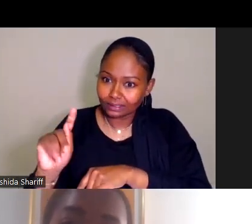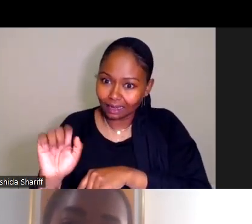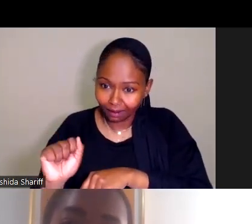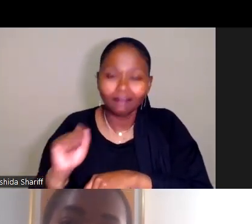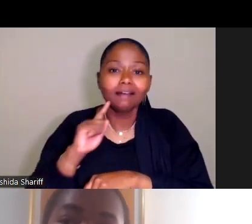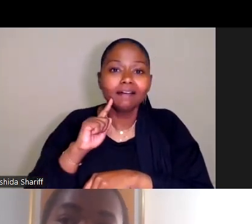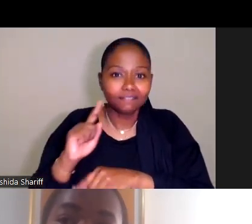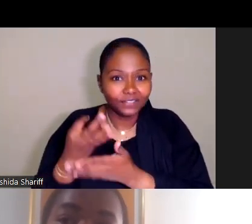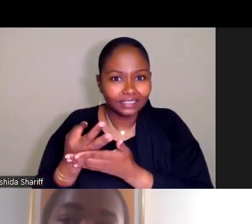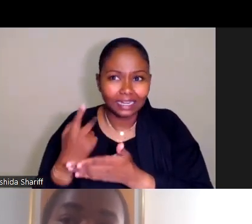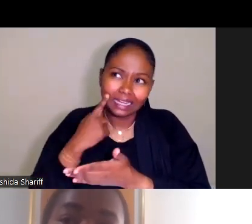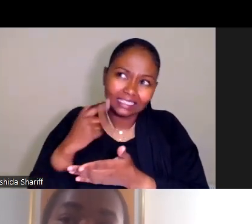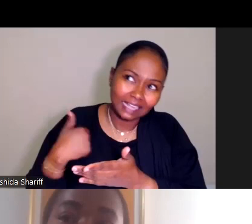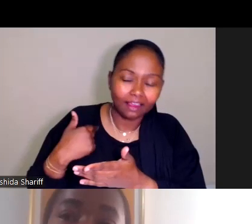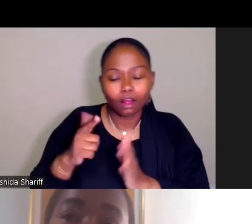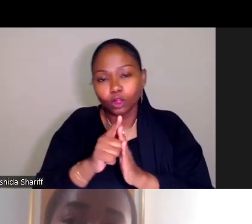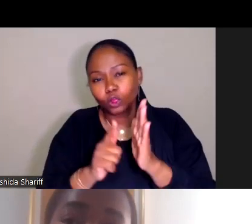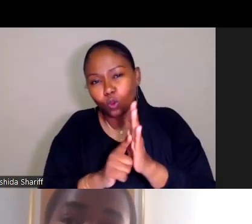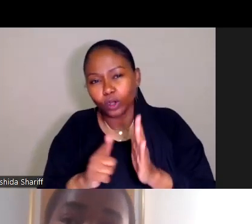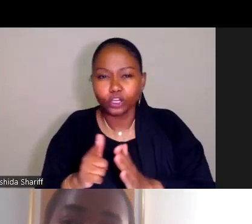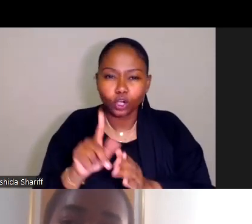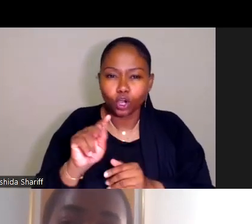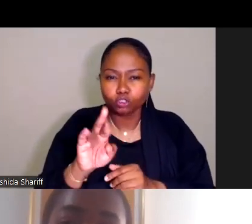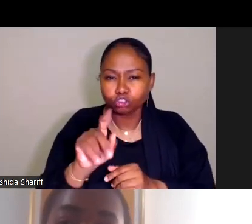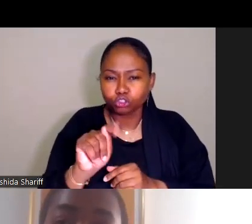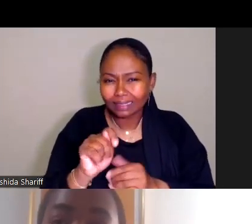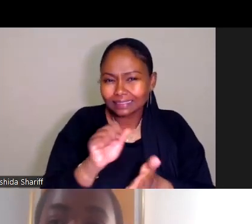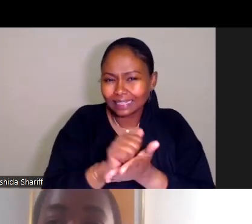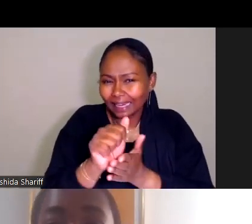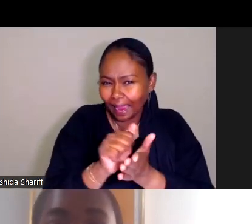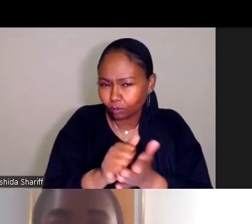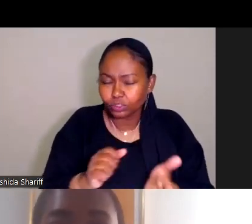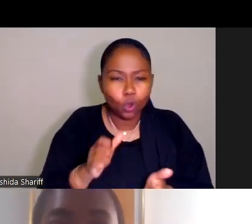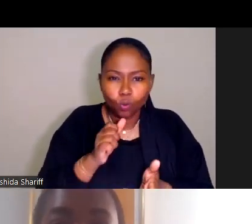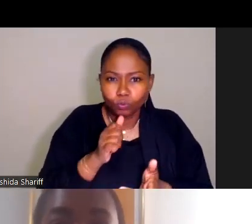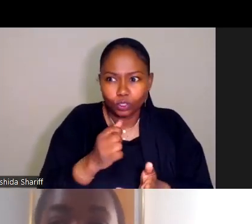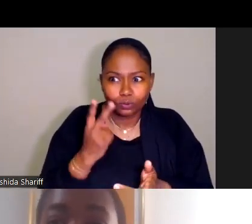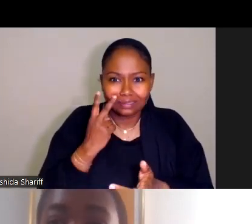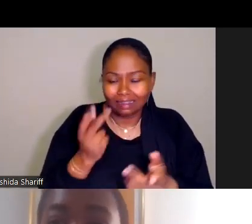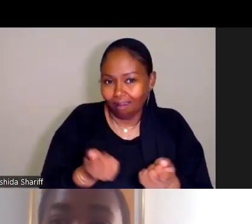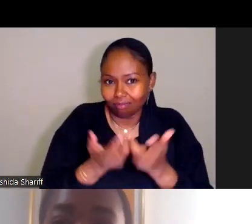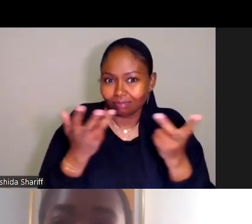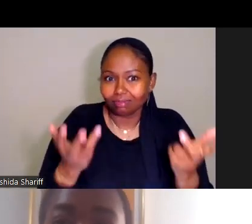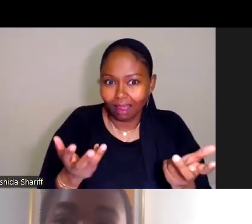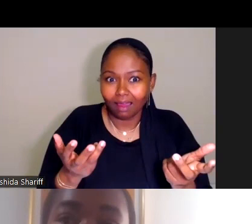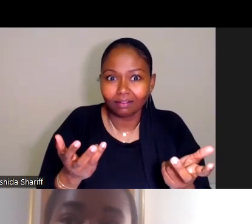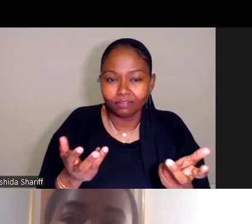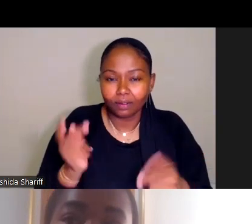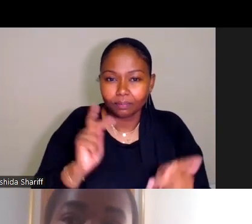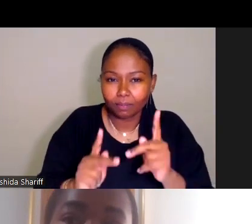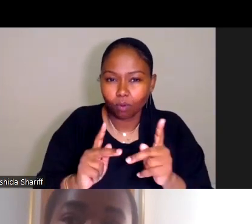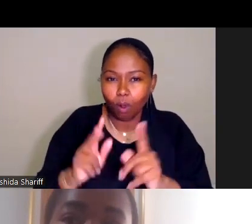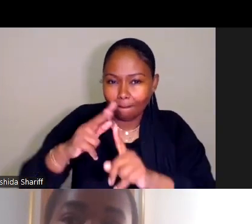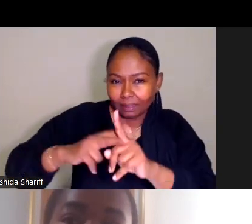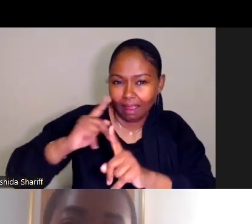trust accounts, and how they actually don't see a lot of organizations that serve older adults applying for that funding. So we're looking